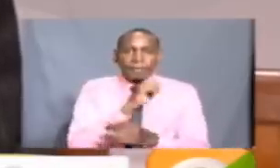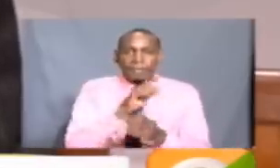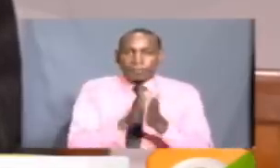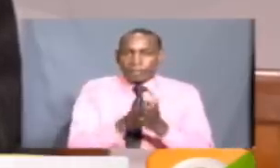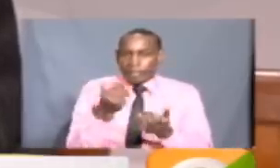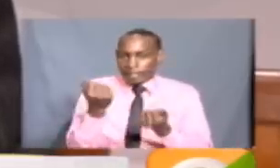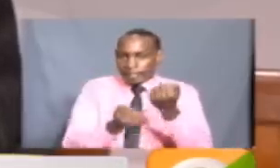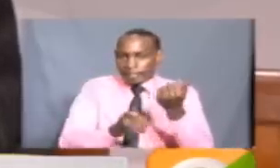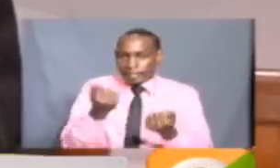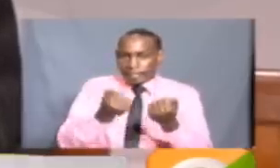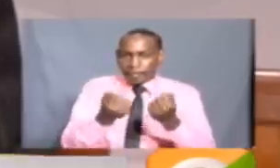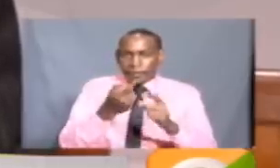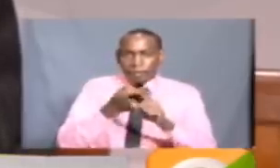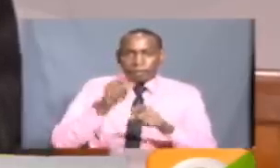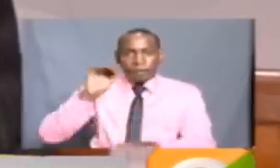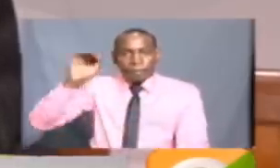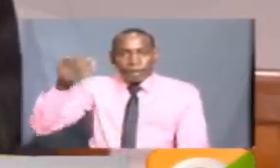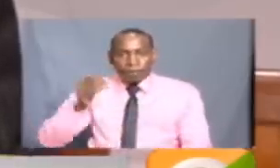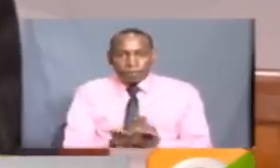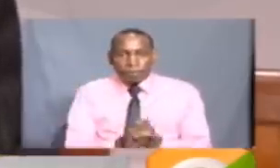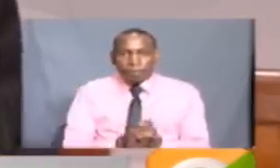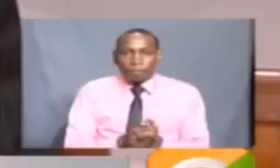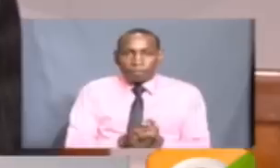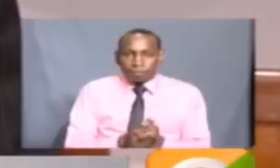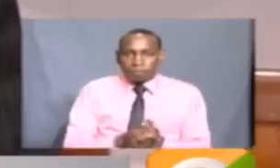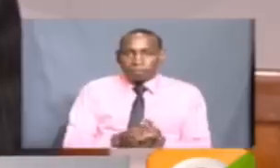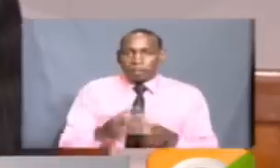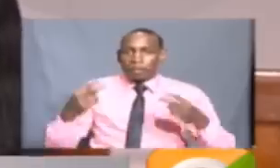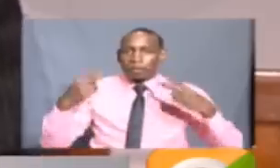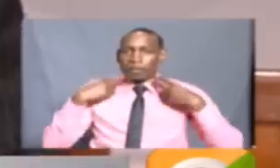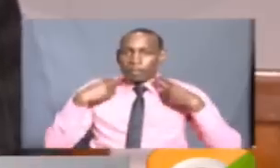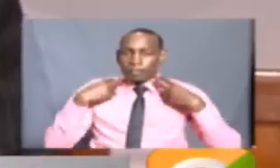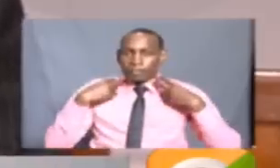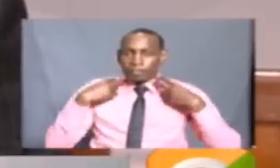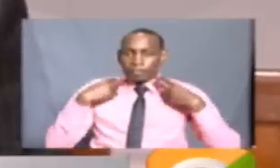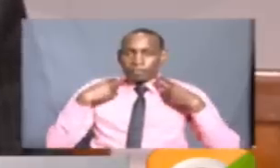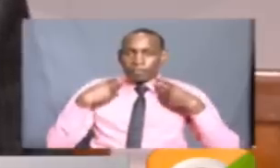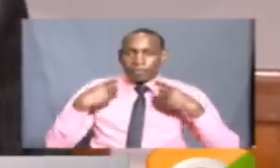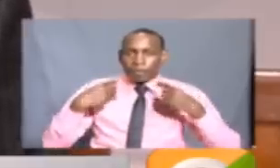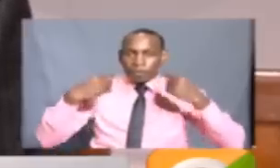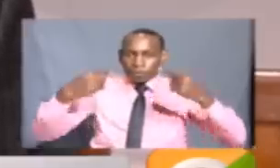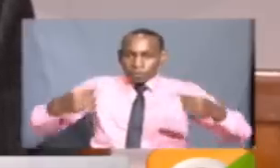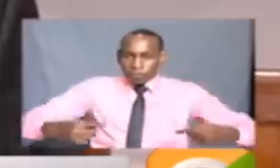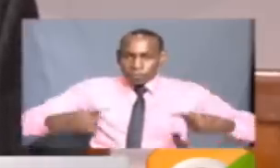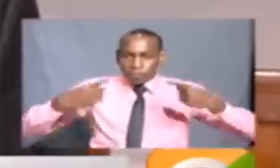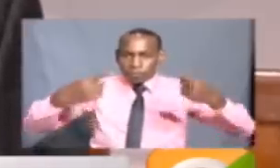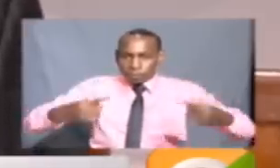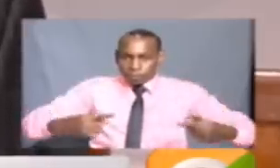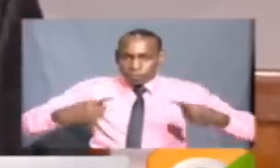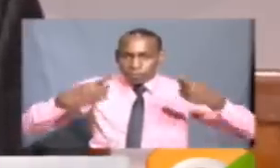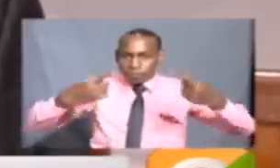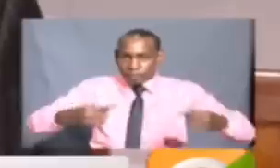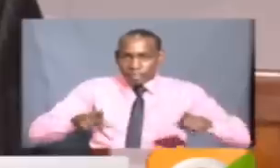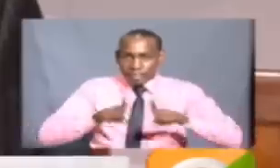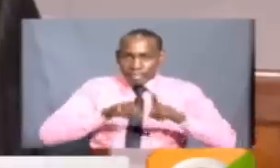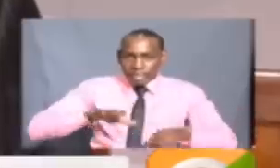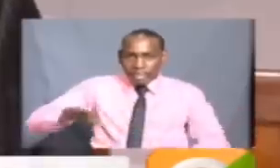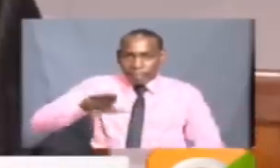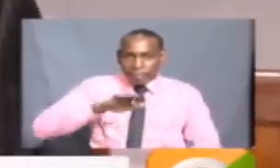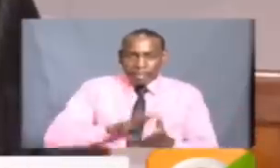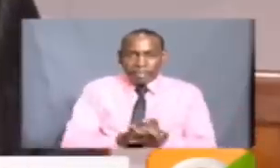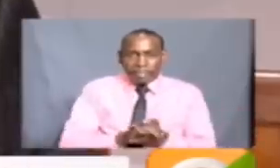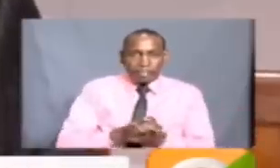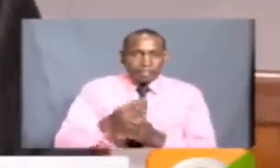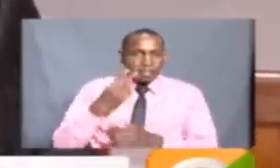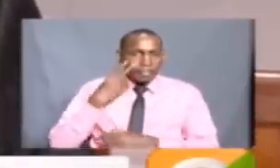your car from town, it gets stuck in the mud and the wheel is spinning in the same place. Yeah. And PLO looks at